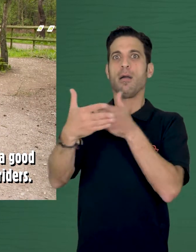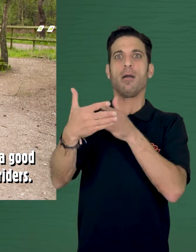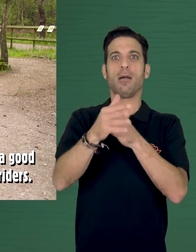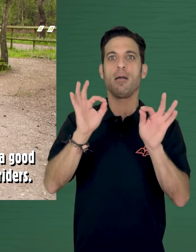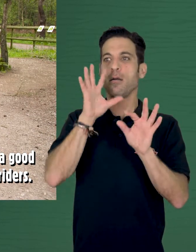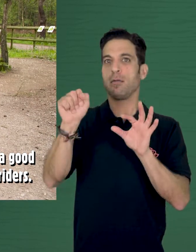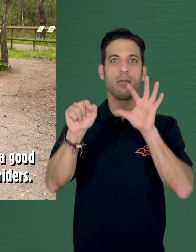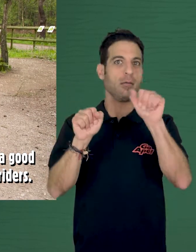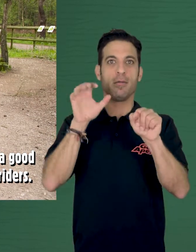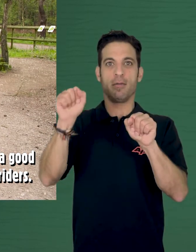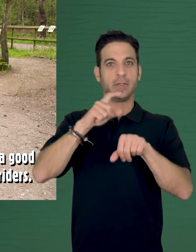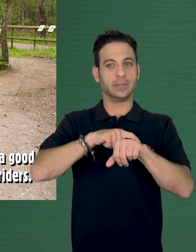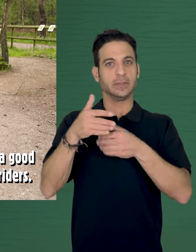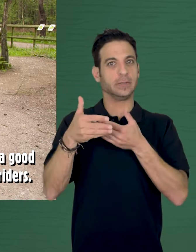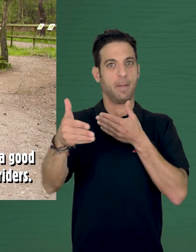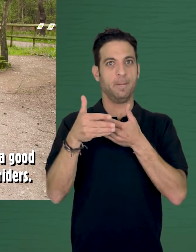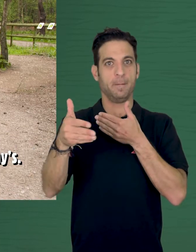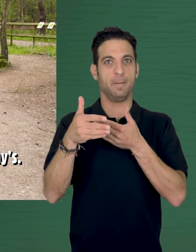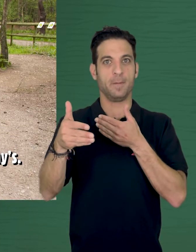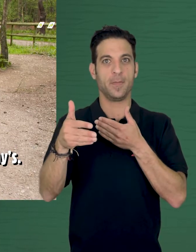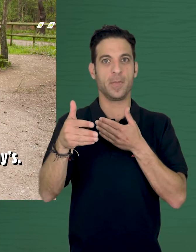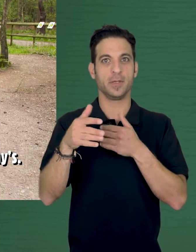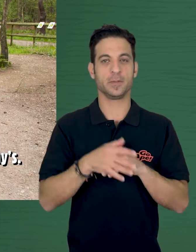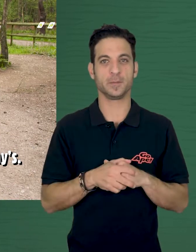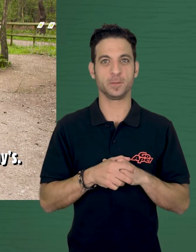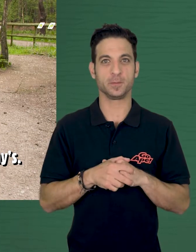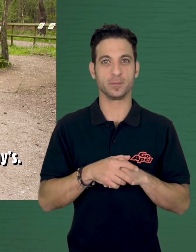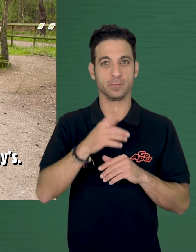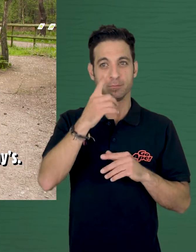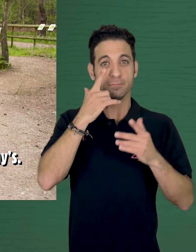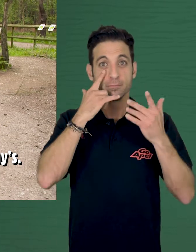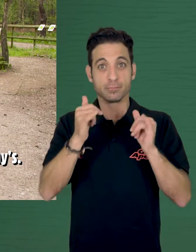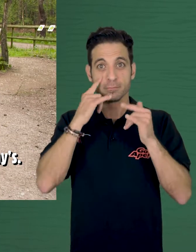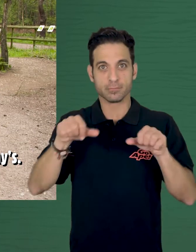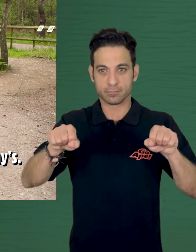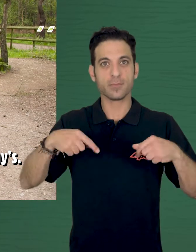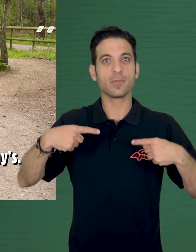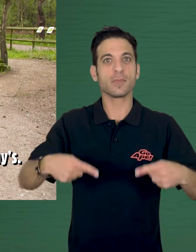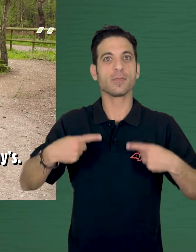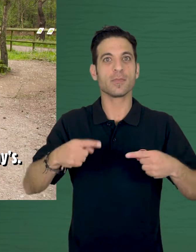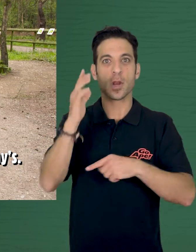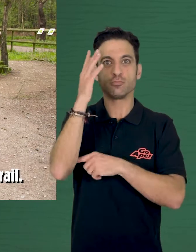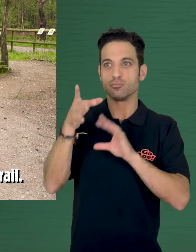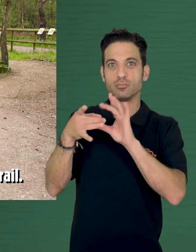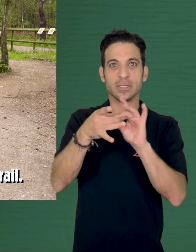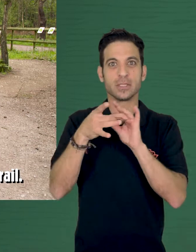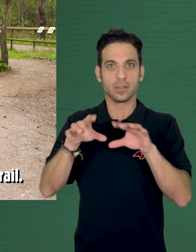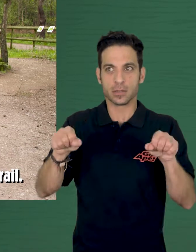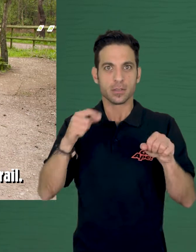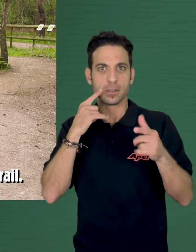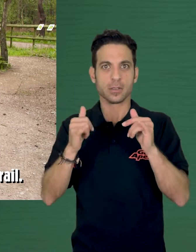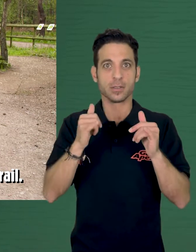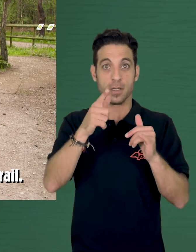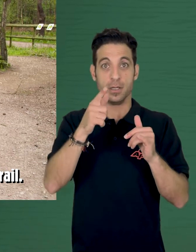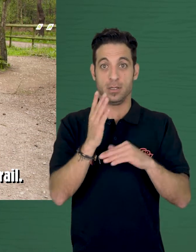other obstacles and other Segway riders. By that we mean trees and the wheels of other Segways. Your Segway is wider